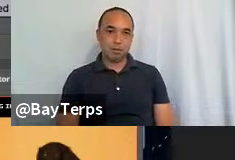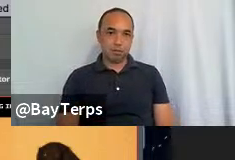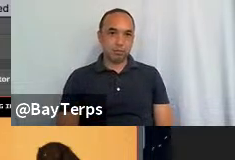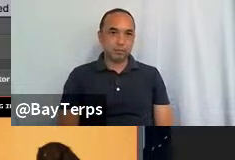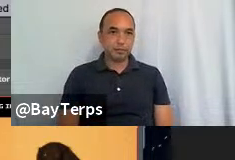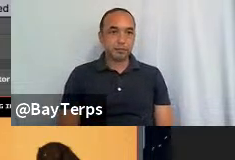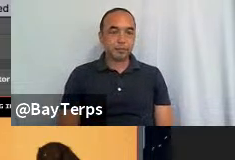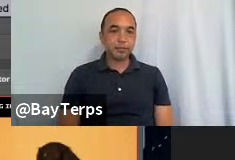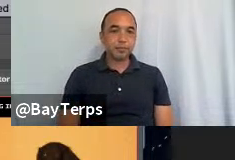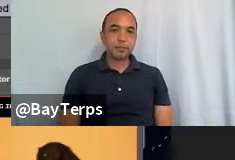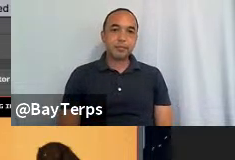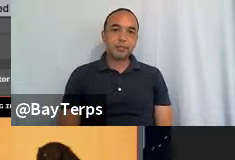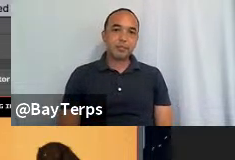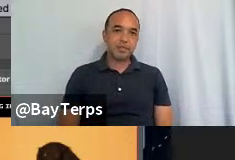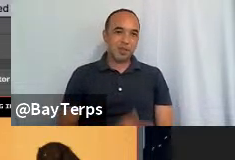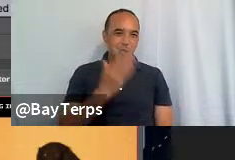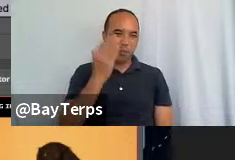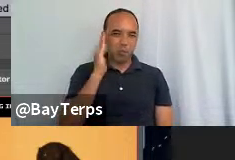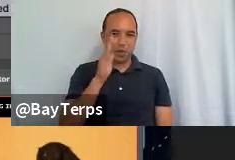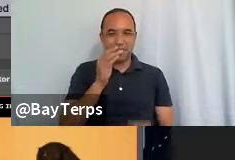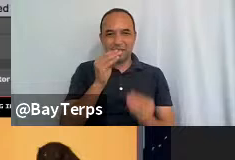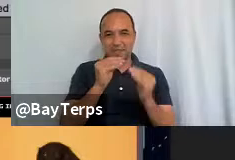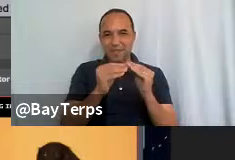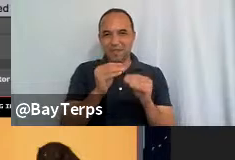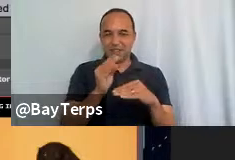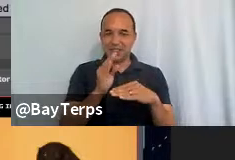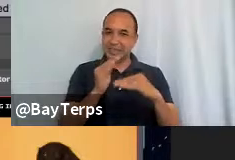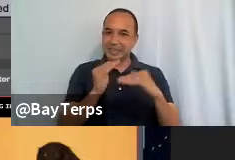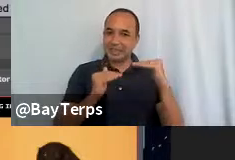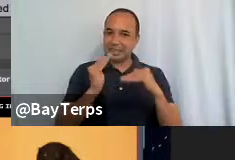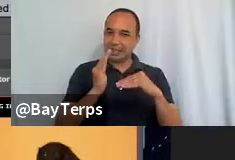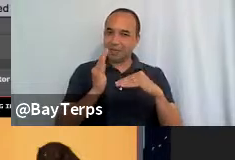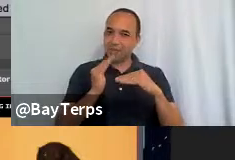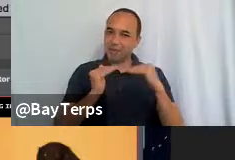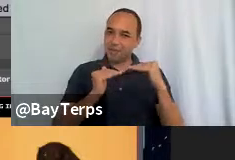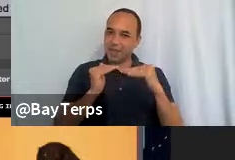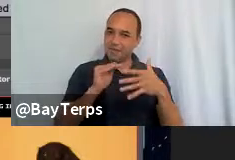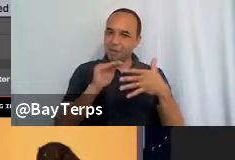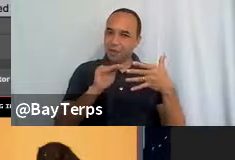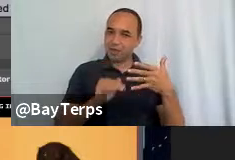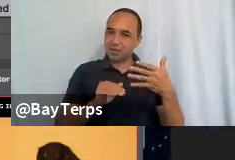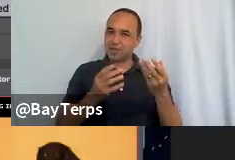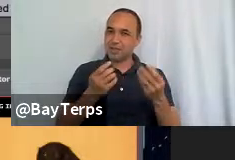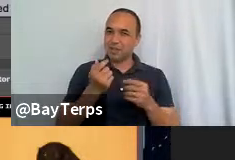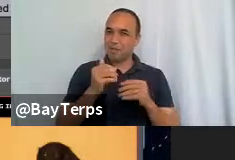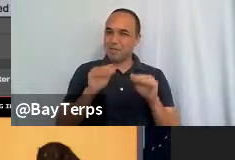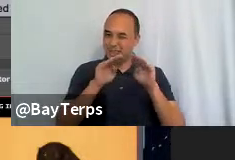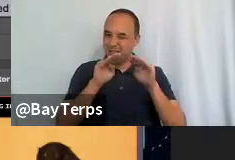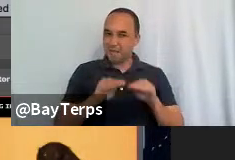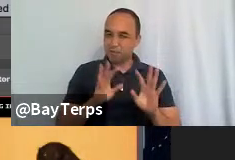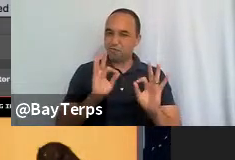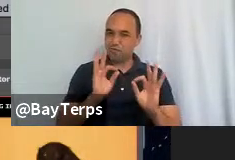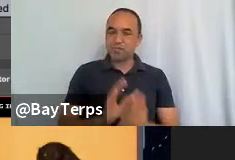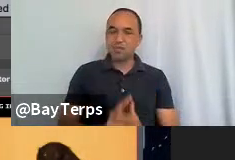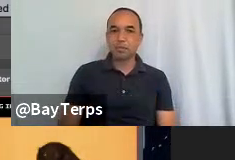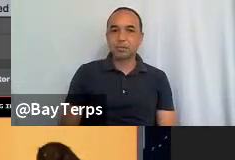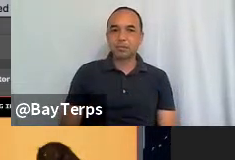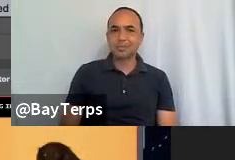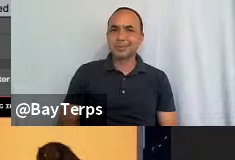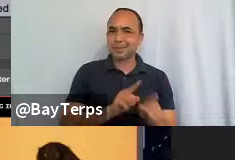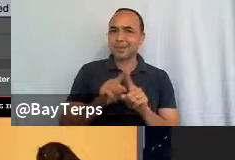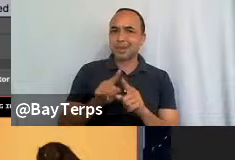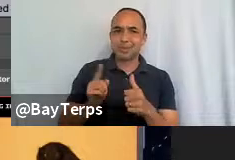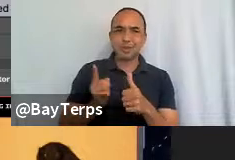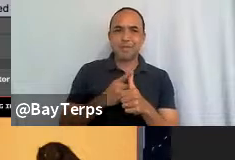little tiny levels fix, which is what we did in that first image, to try to just